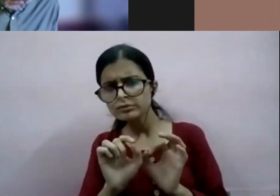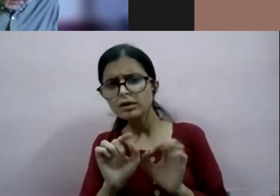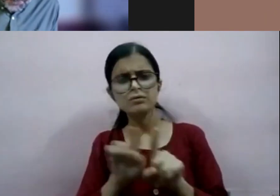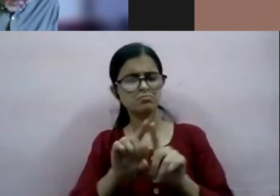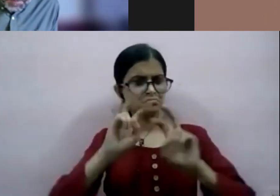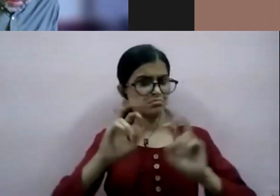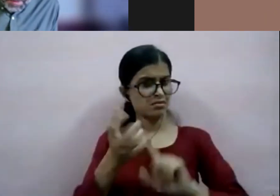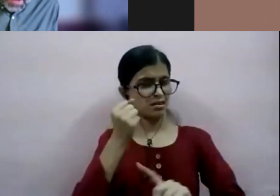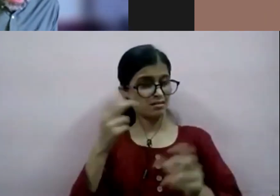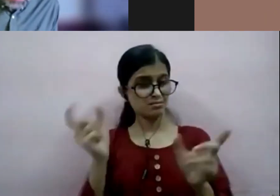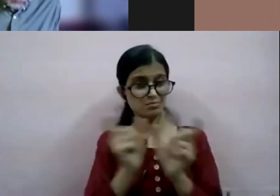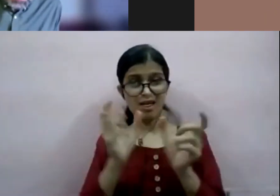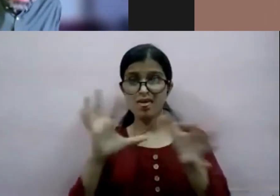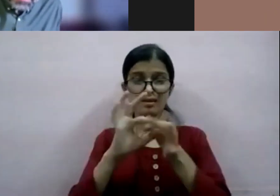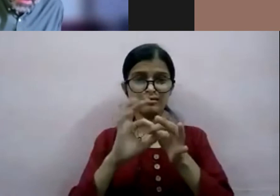research?